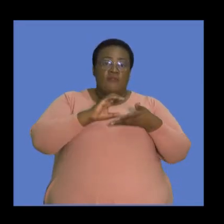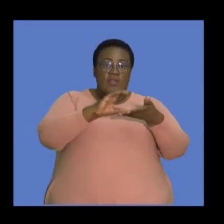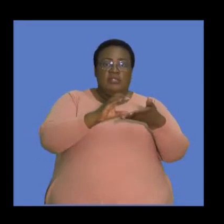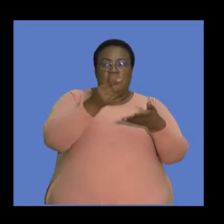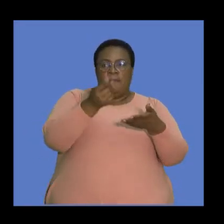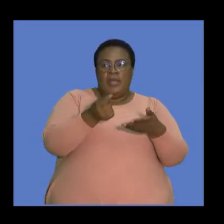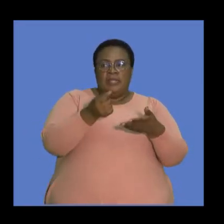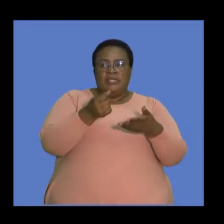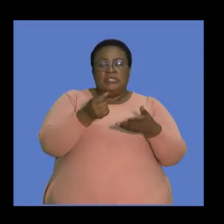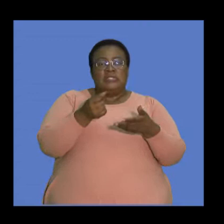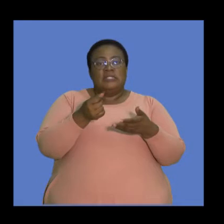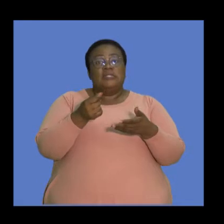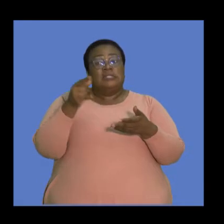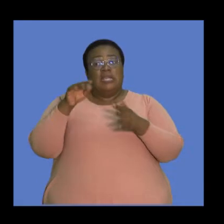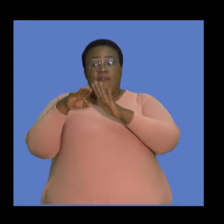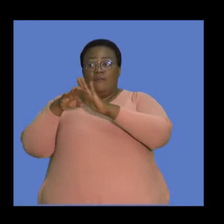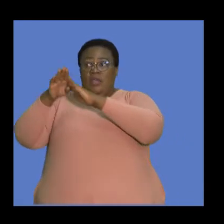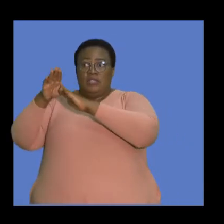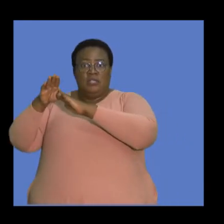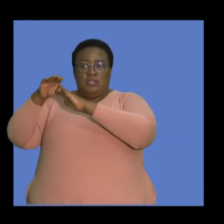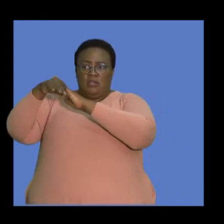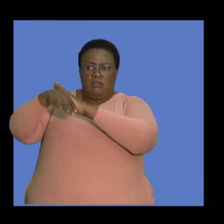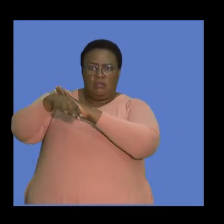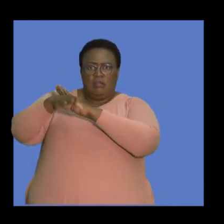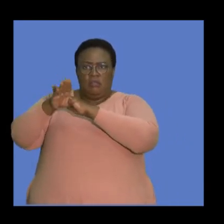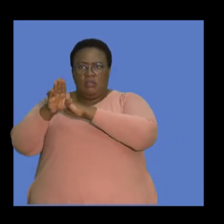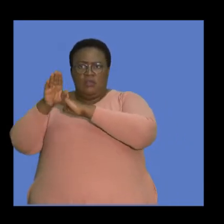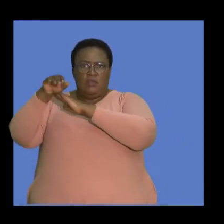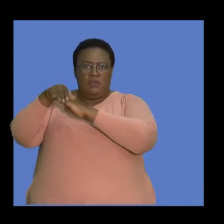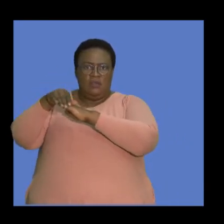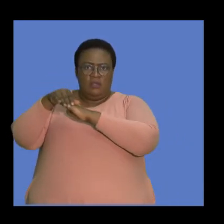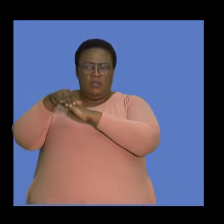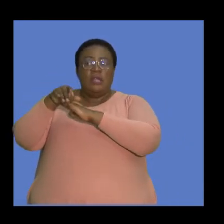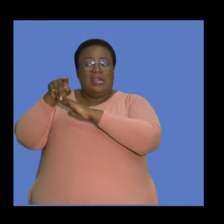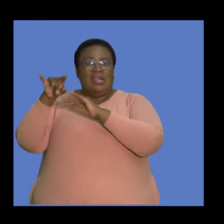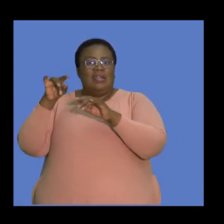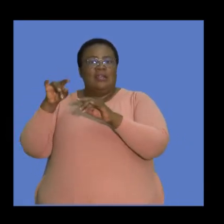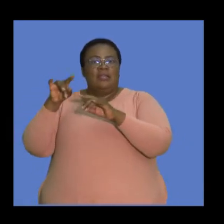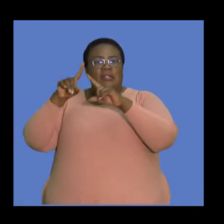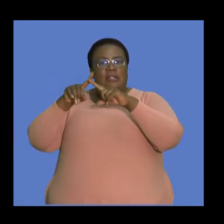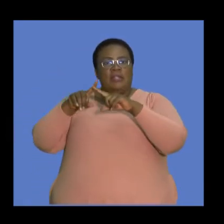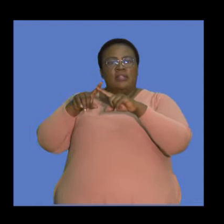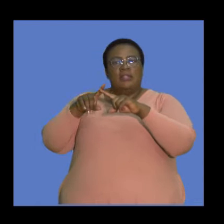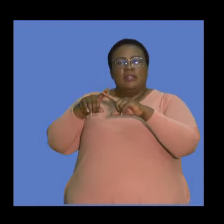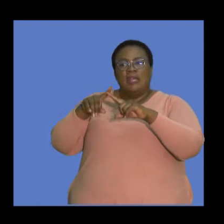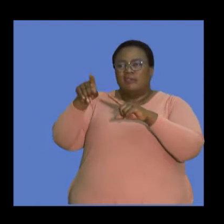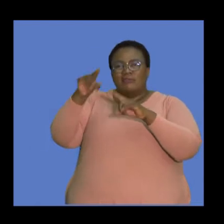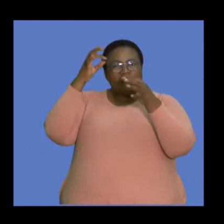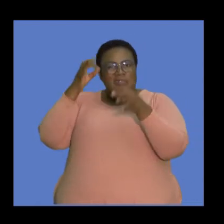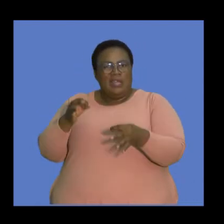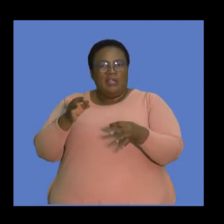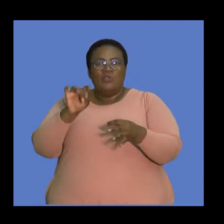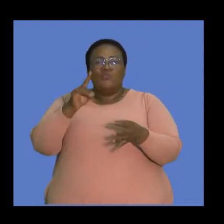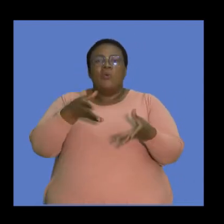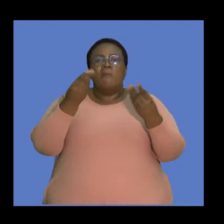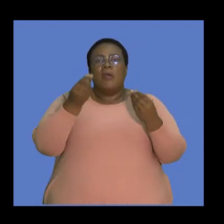money, inflation plays a big role in how much you are going to get after a certain duration of